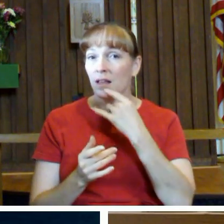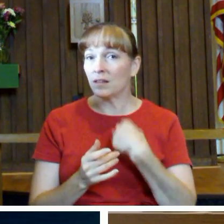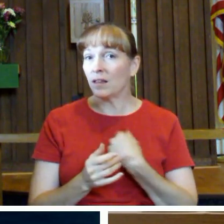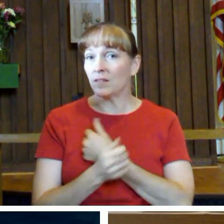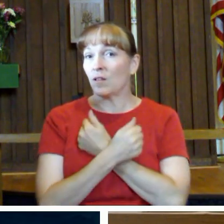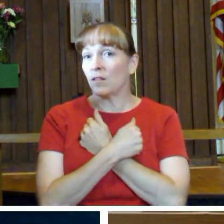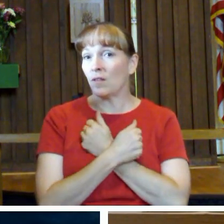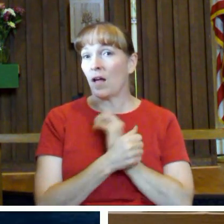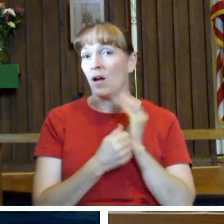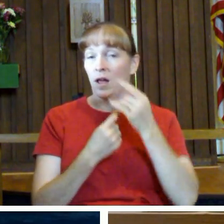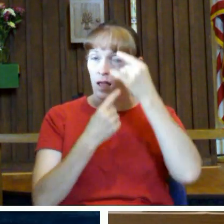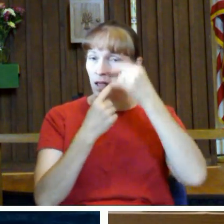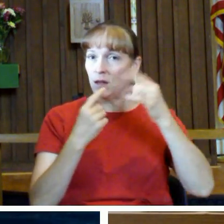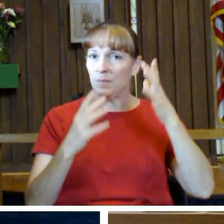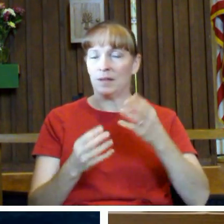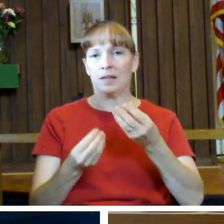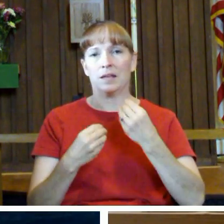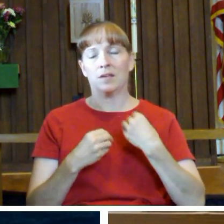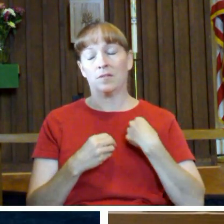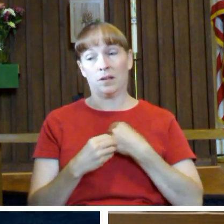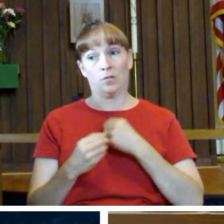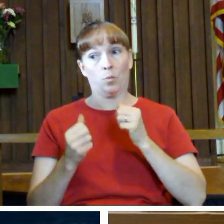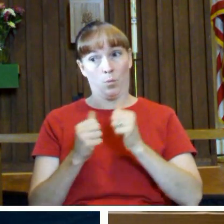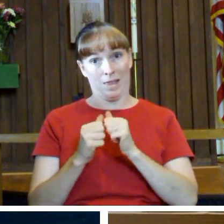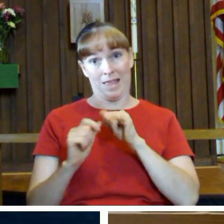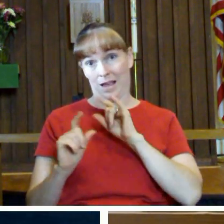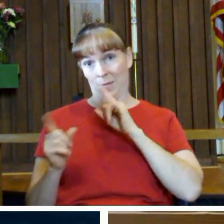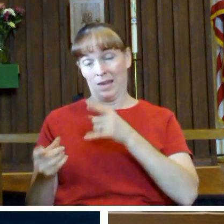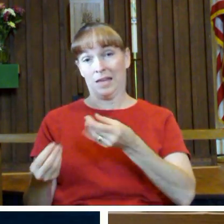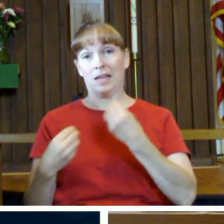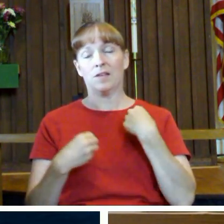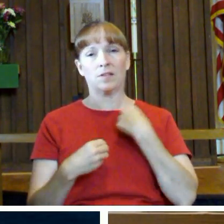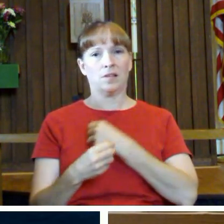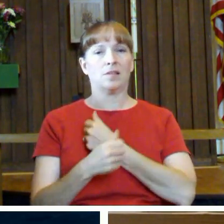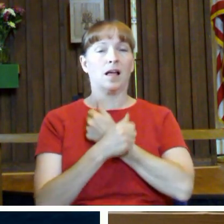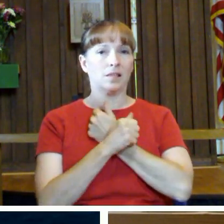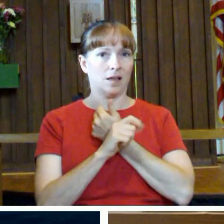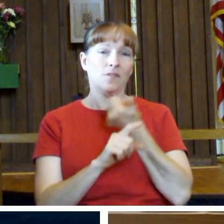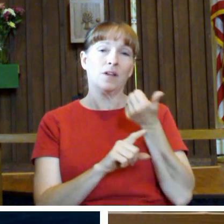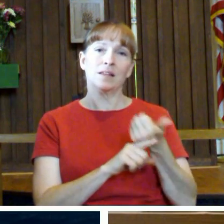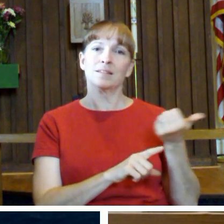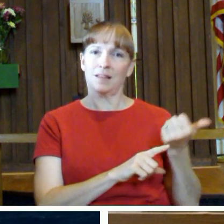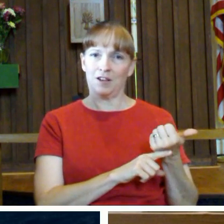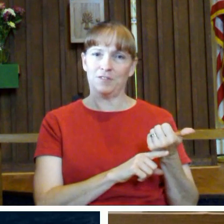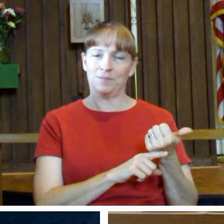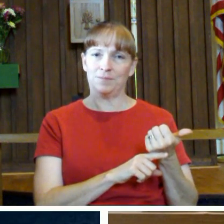Jesus gives, along with the command, the love itself."